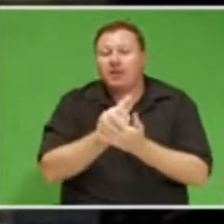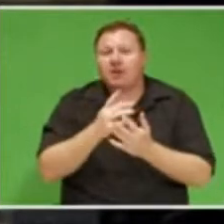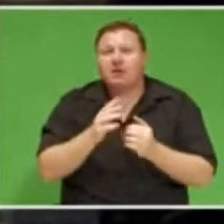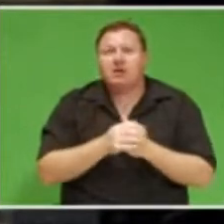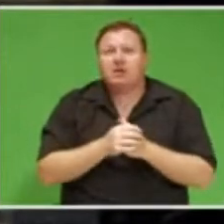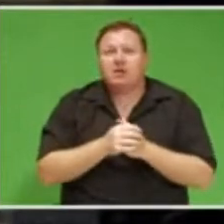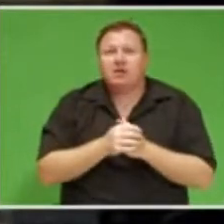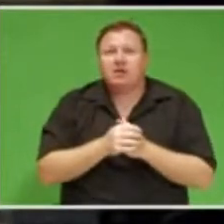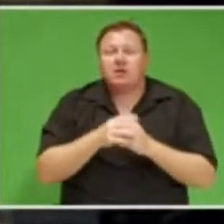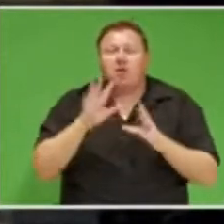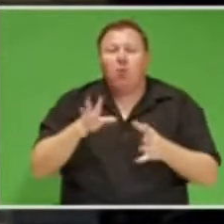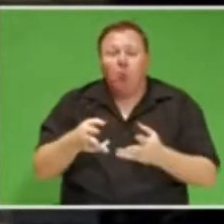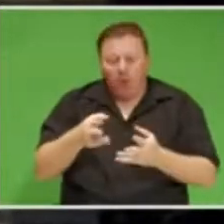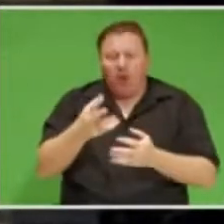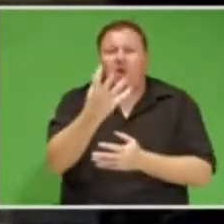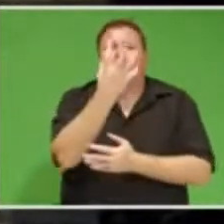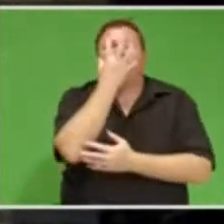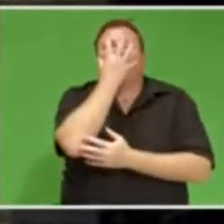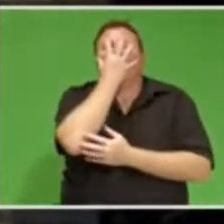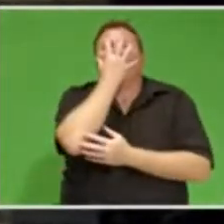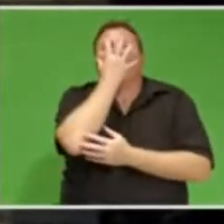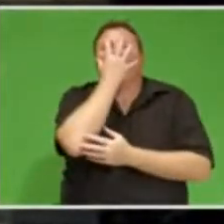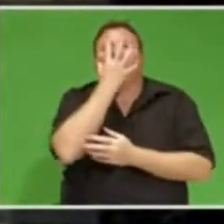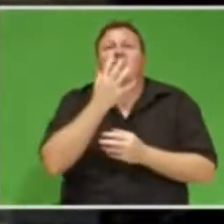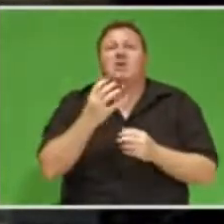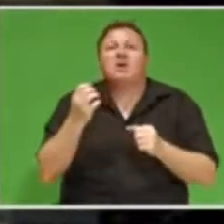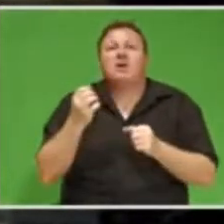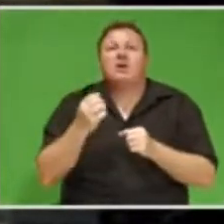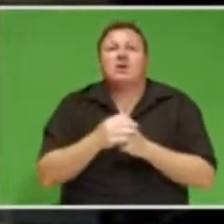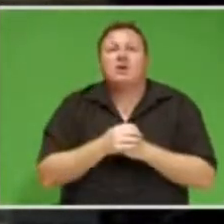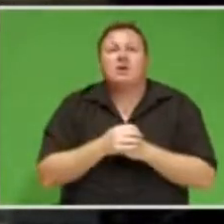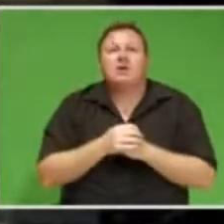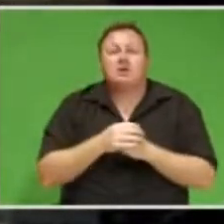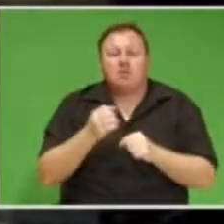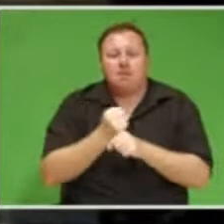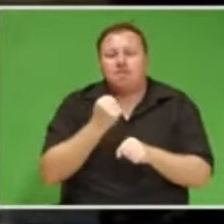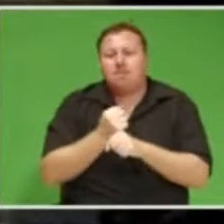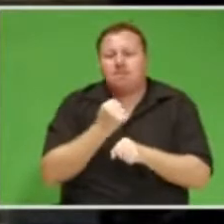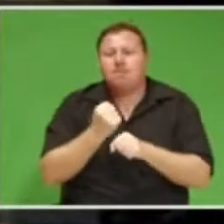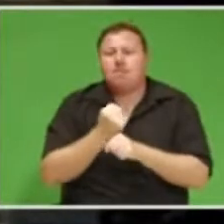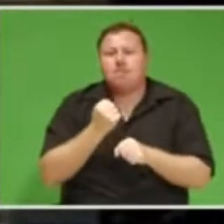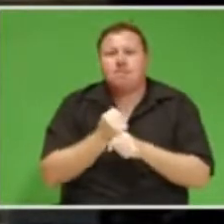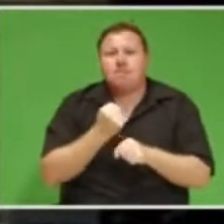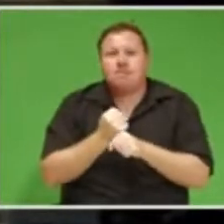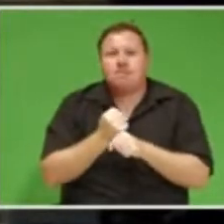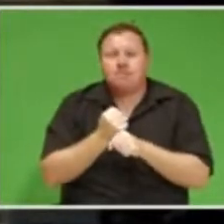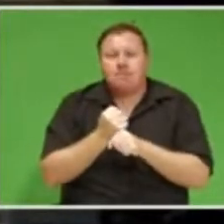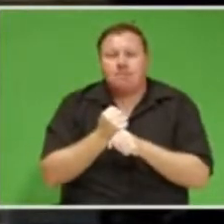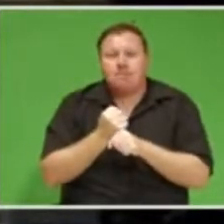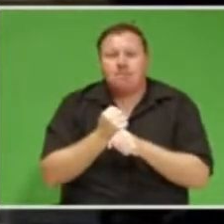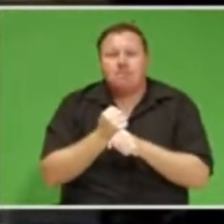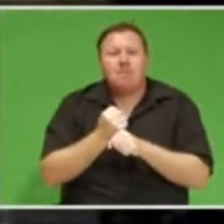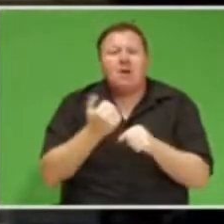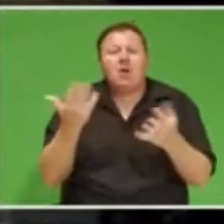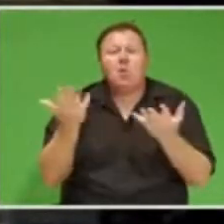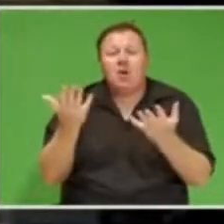an anesthetic made in a world-class manufacturing facility in the Eastern